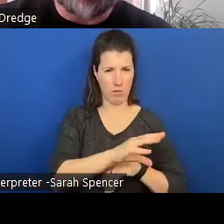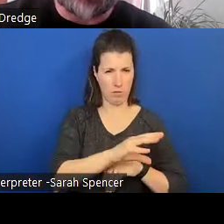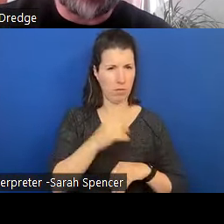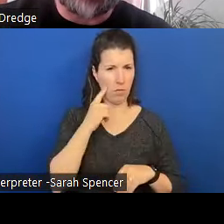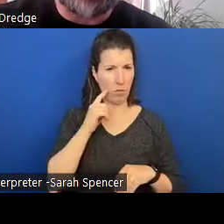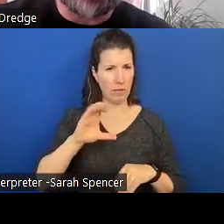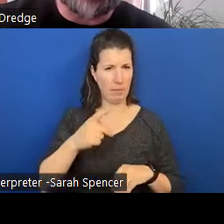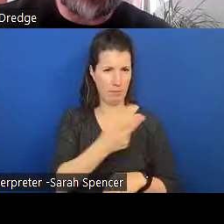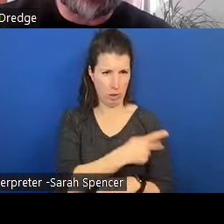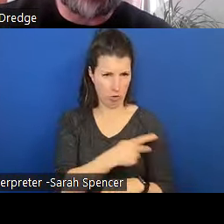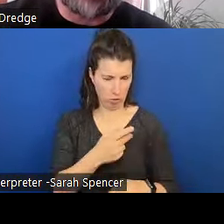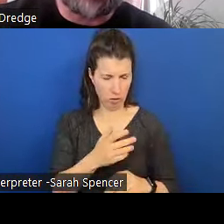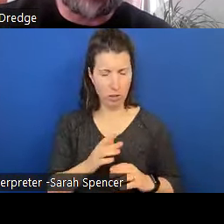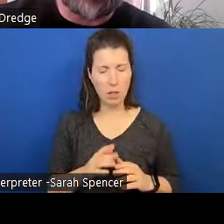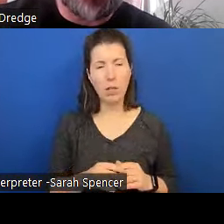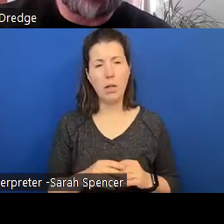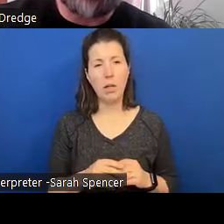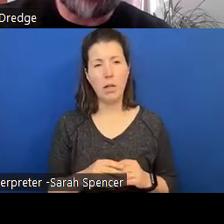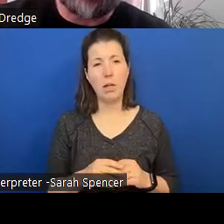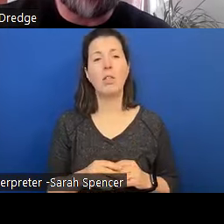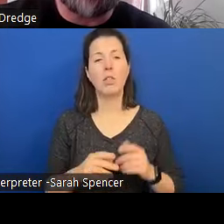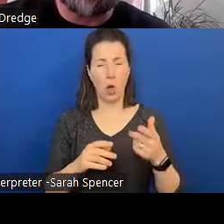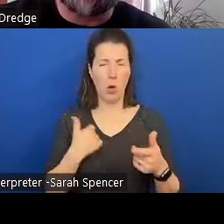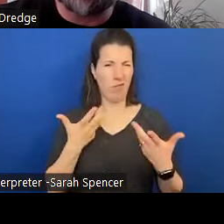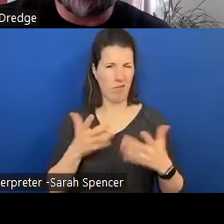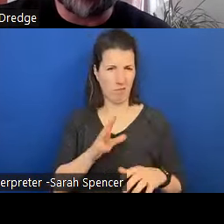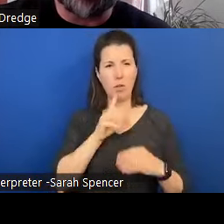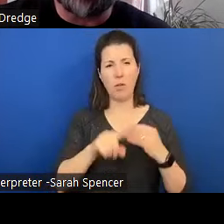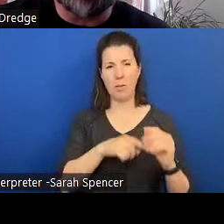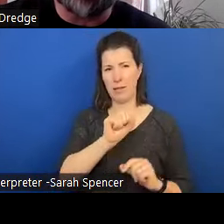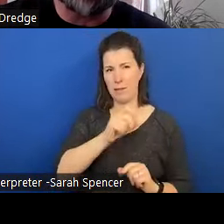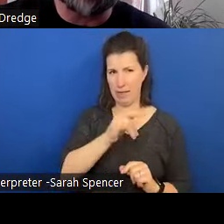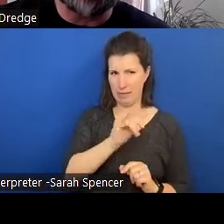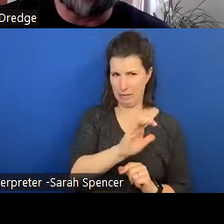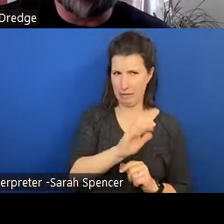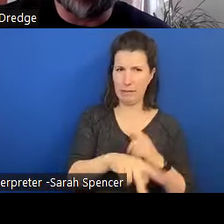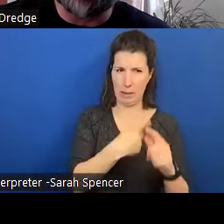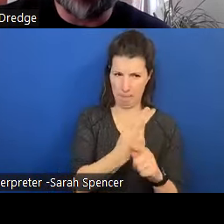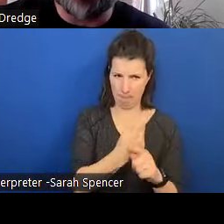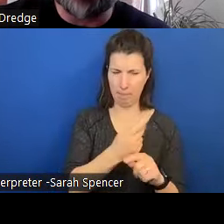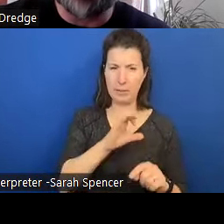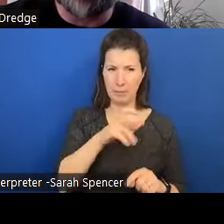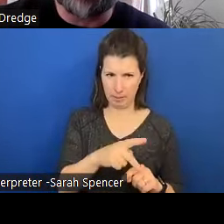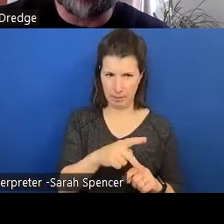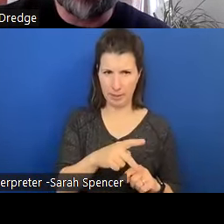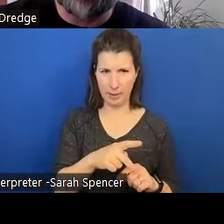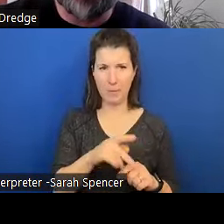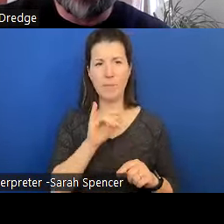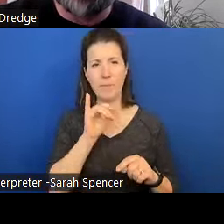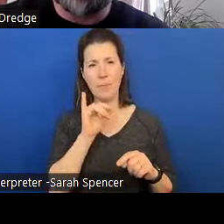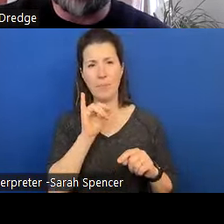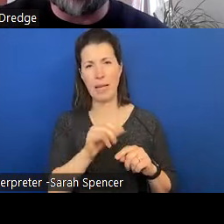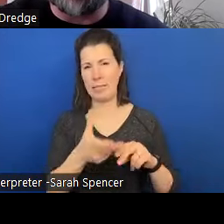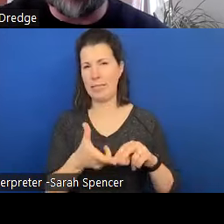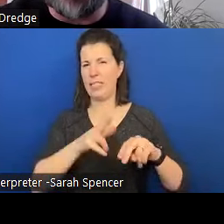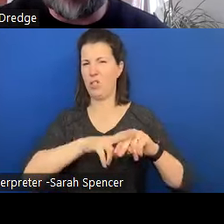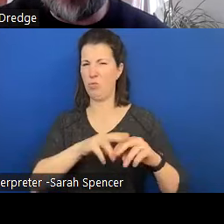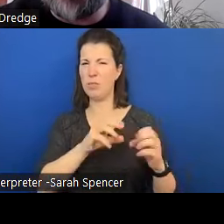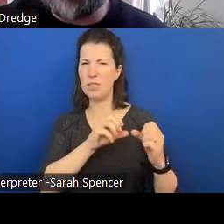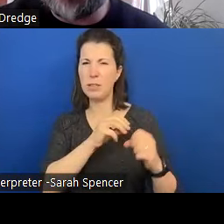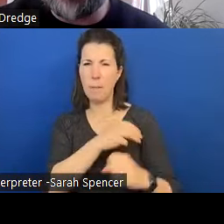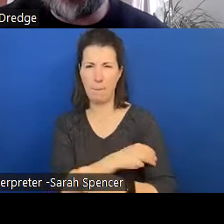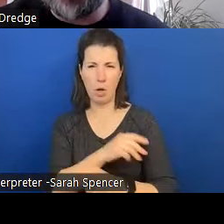So we talked about this. So the spastic type of cerebral palsy is velocity dependent increased tone.